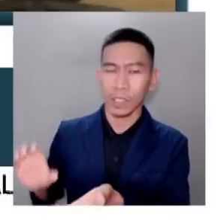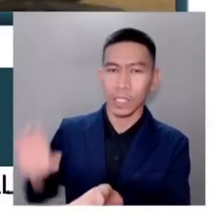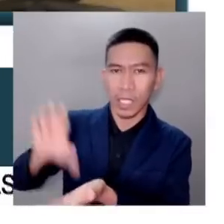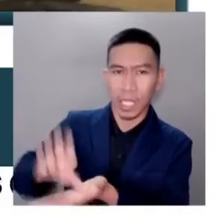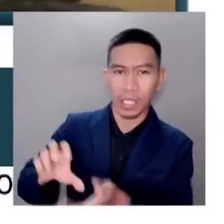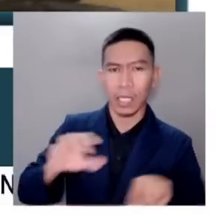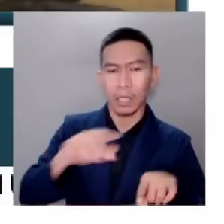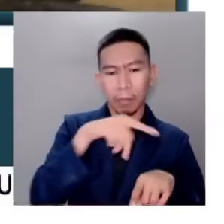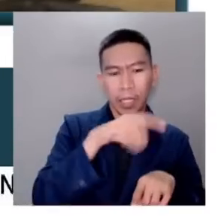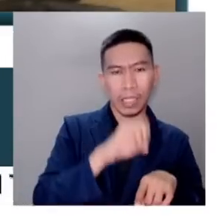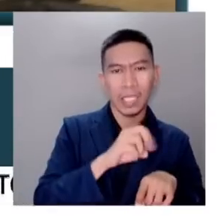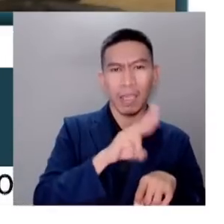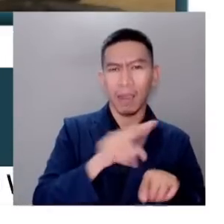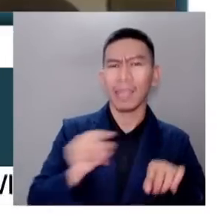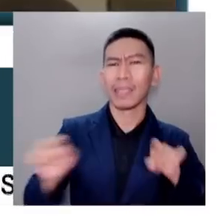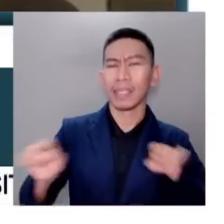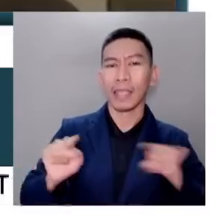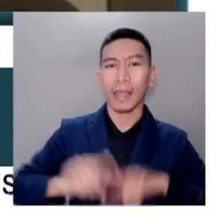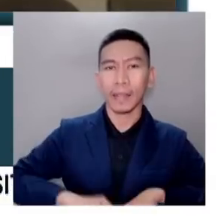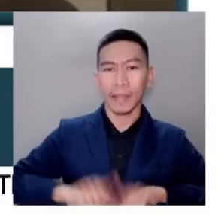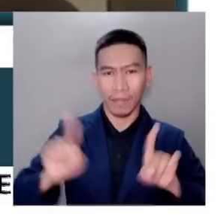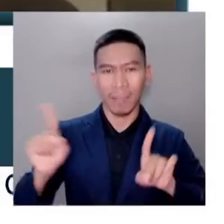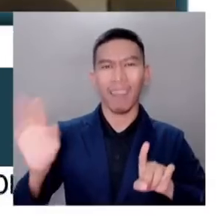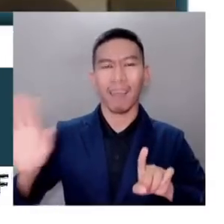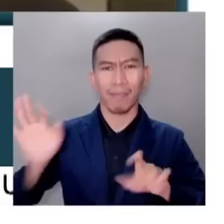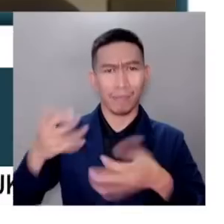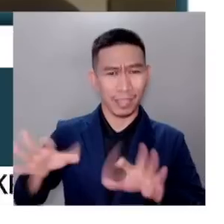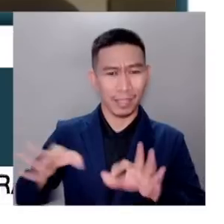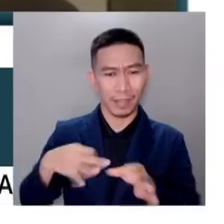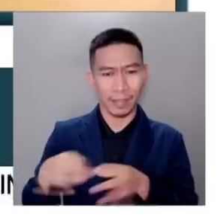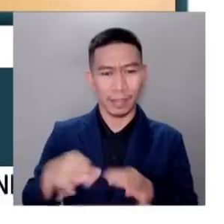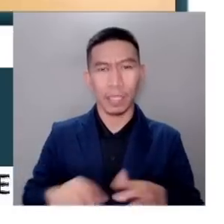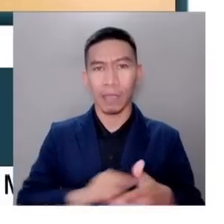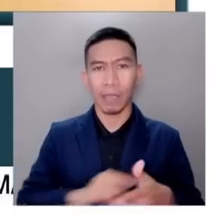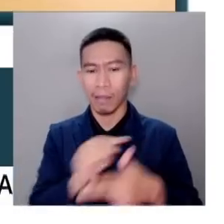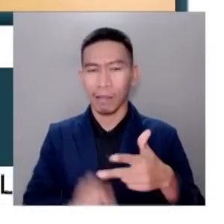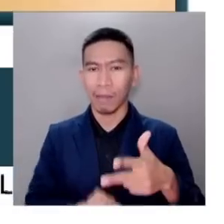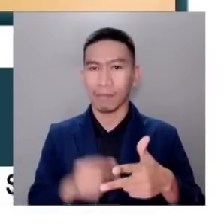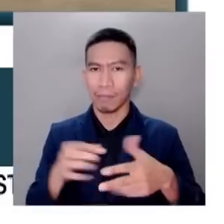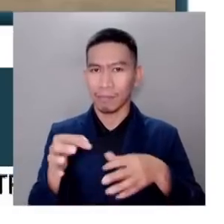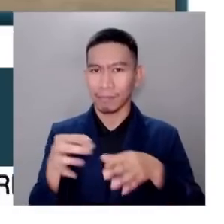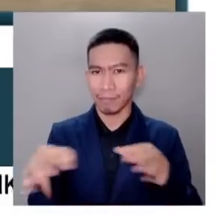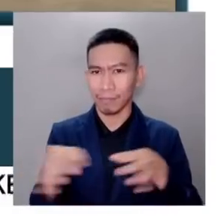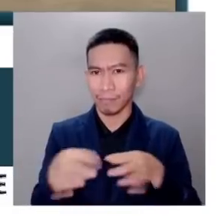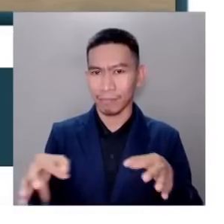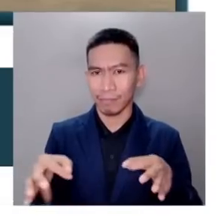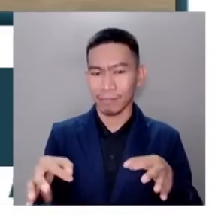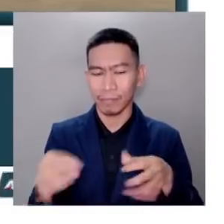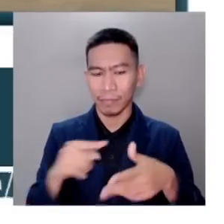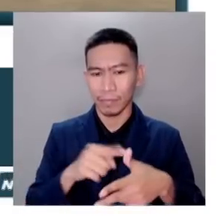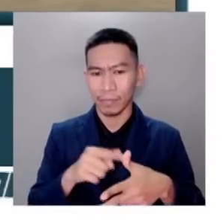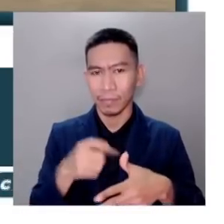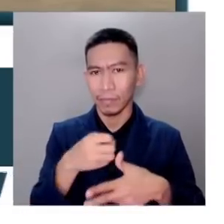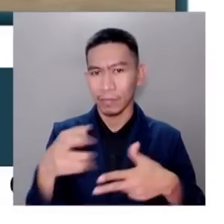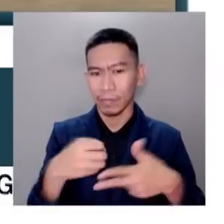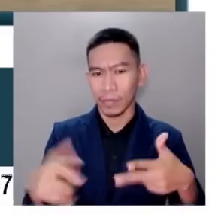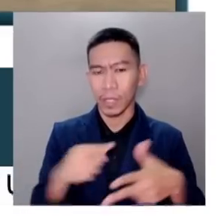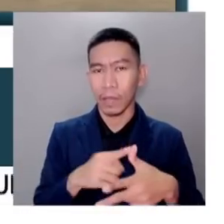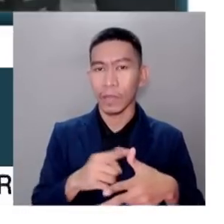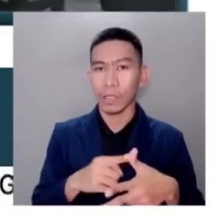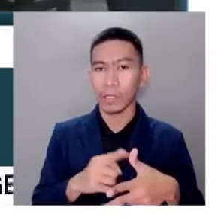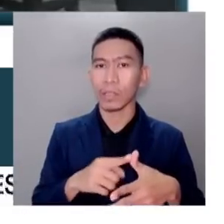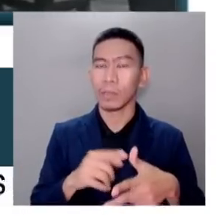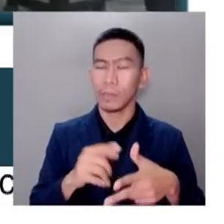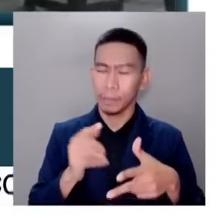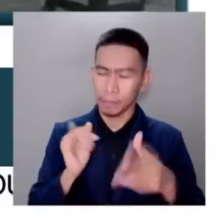And, you know, I said three things at the beginning. The first is that we have always maintained that our original